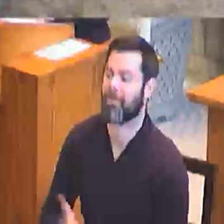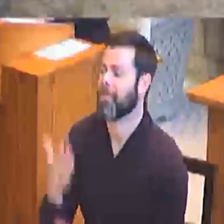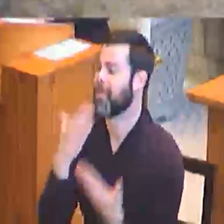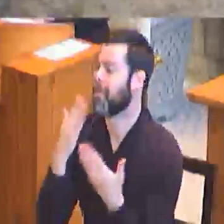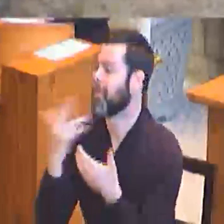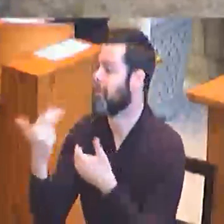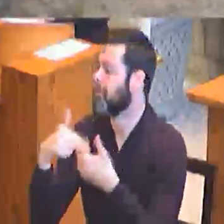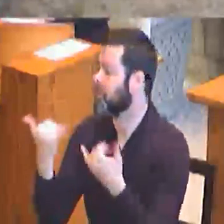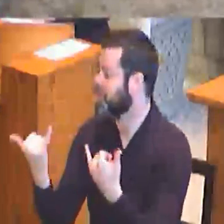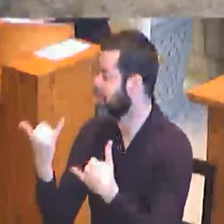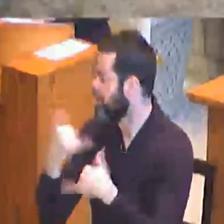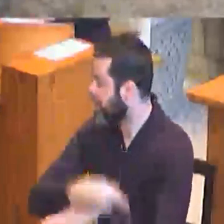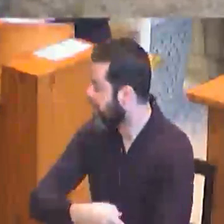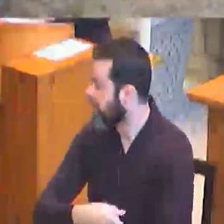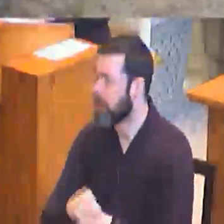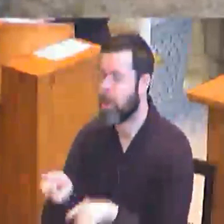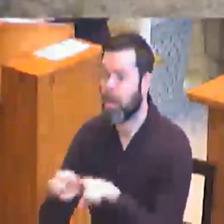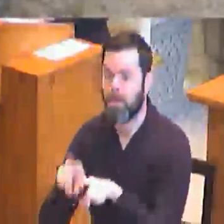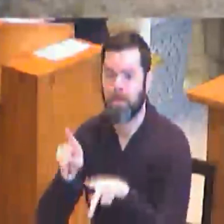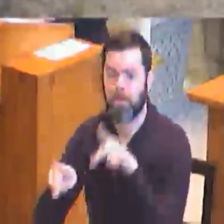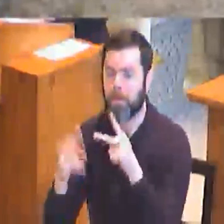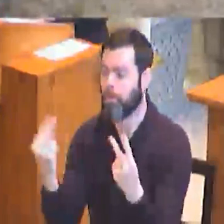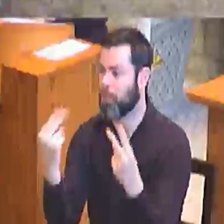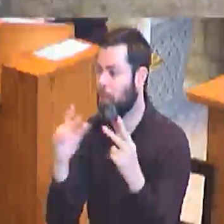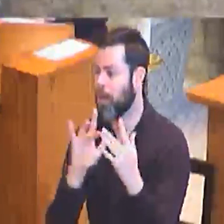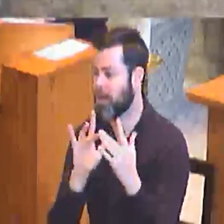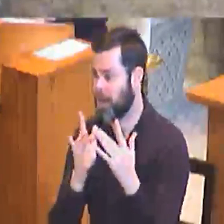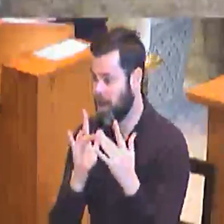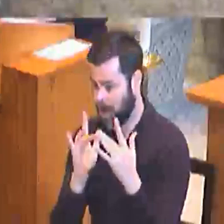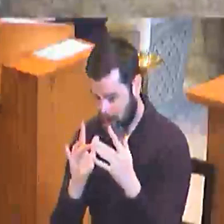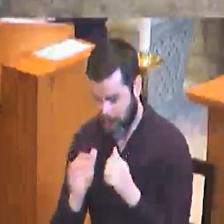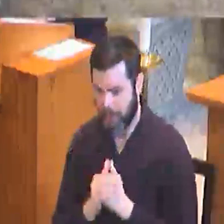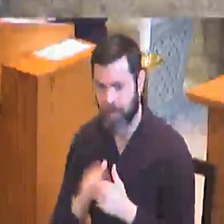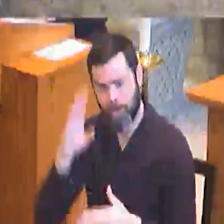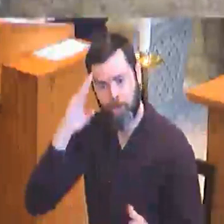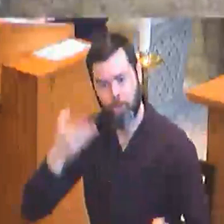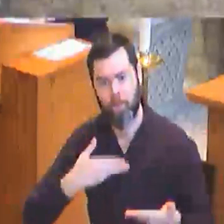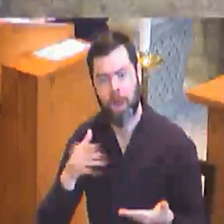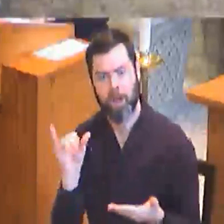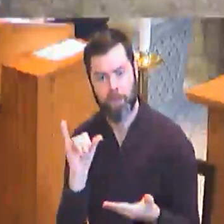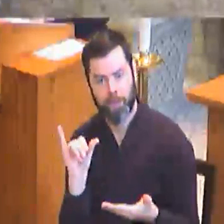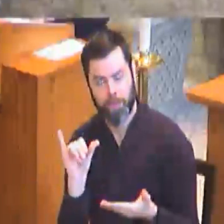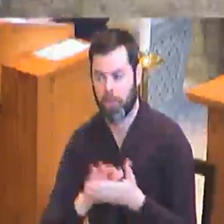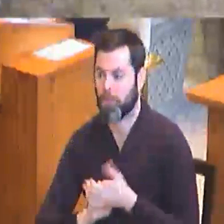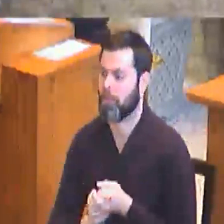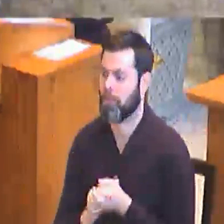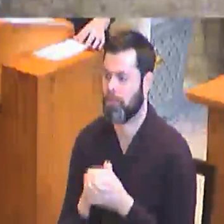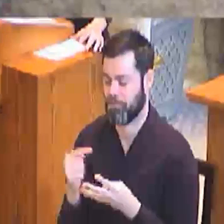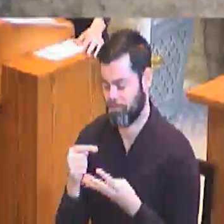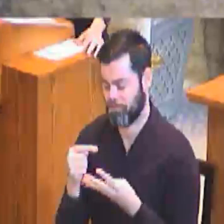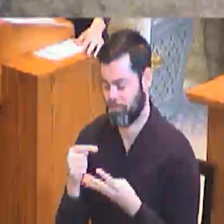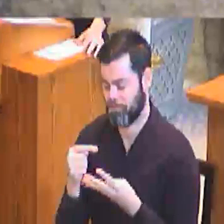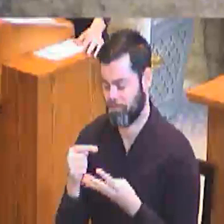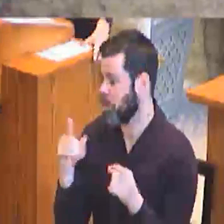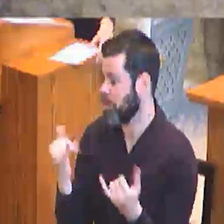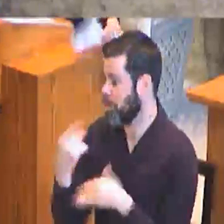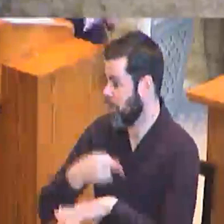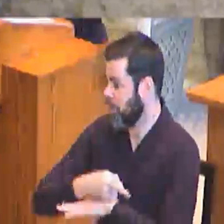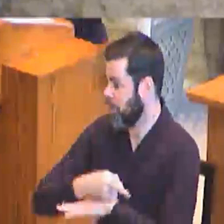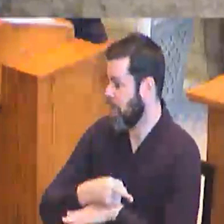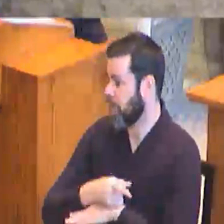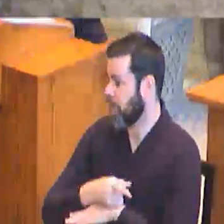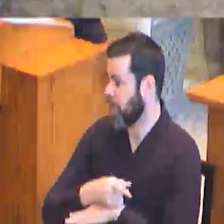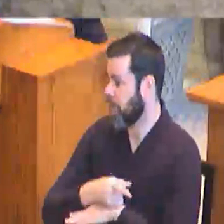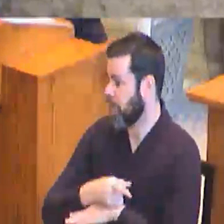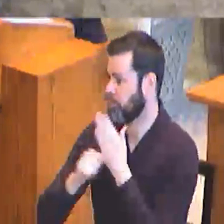us today, and also to those that are live streaming, we welcome you too. We have some announcements today. I'd like to call your